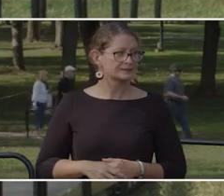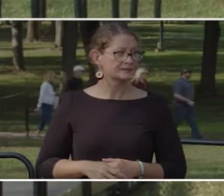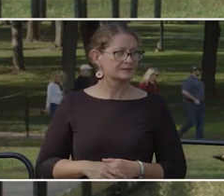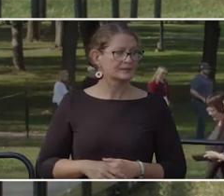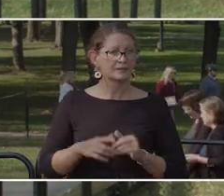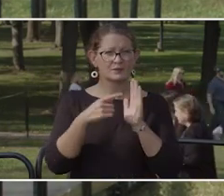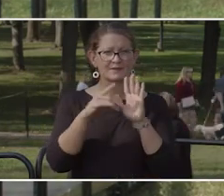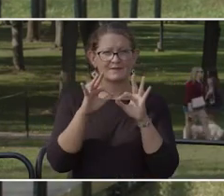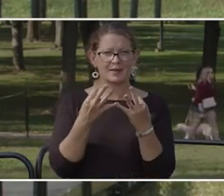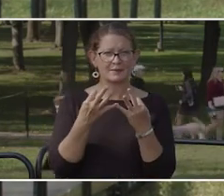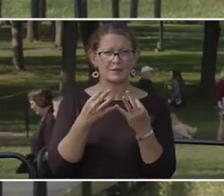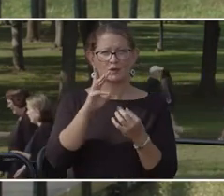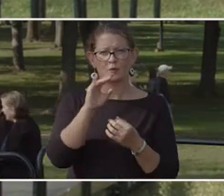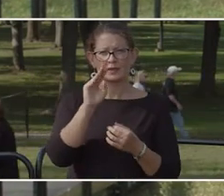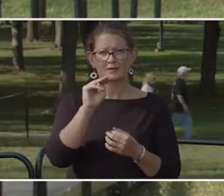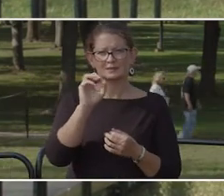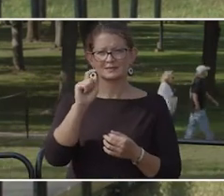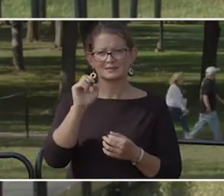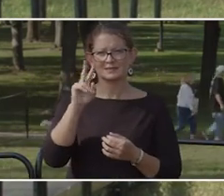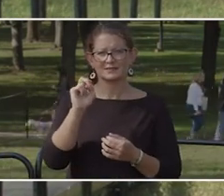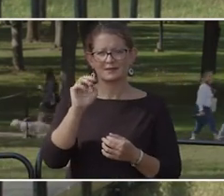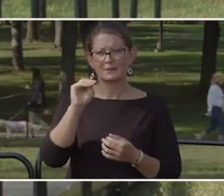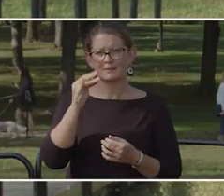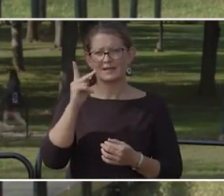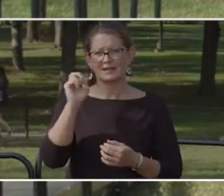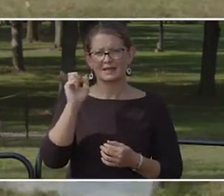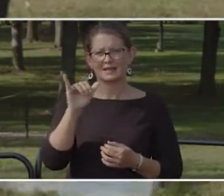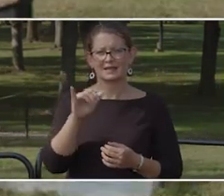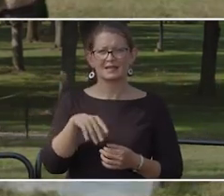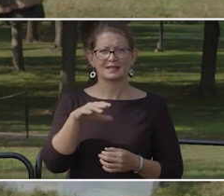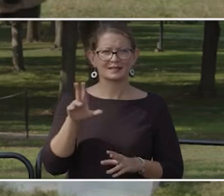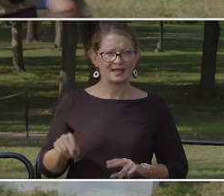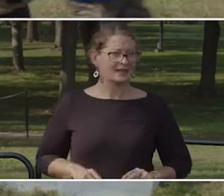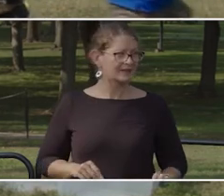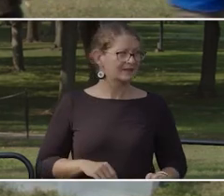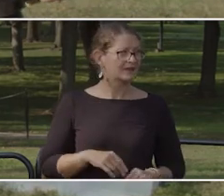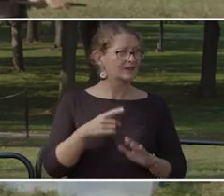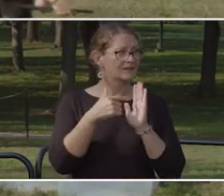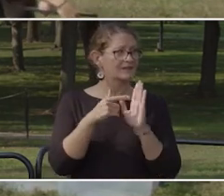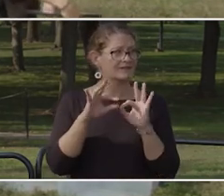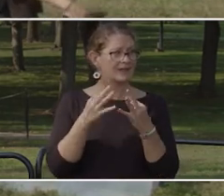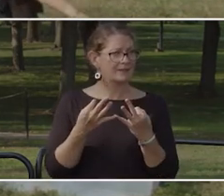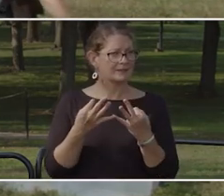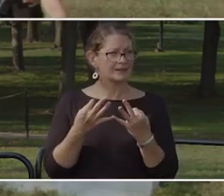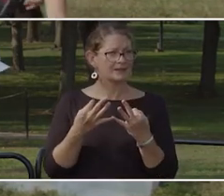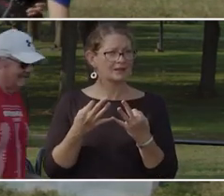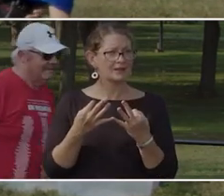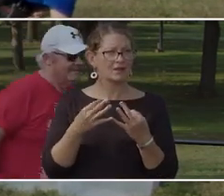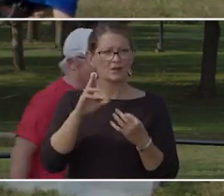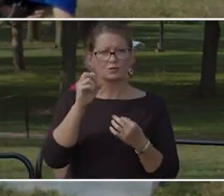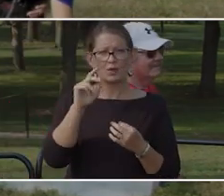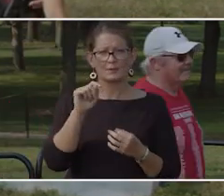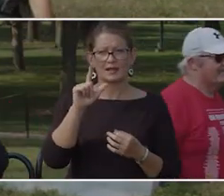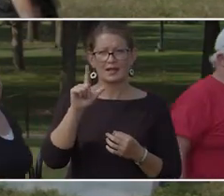On behalf of his family, William Steve Meineke, Navy. In behalf of the family of Robert